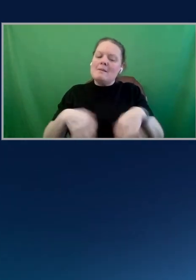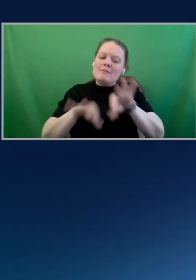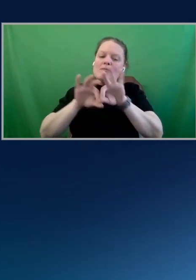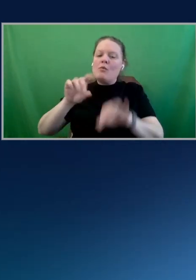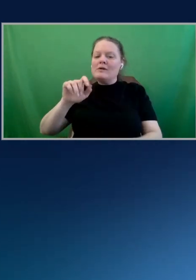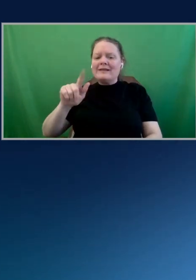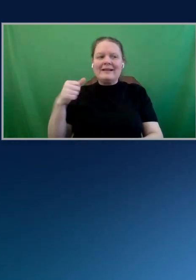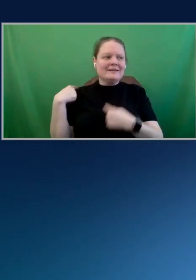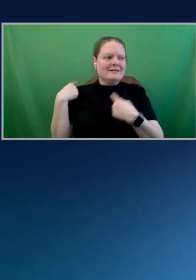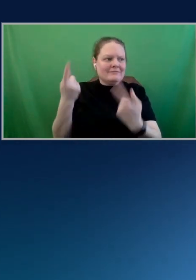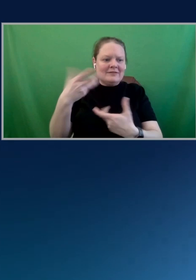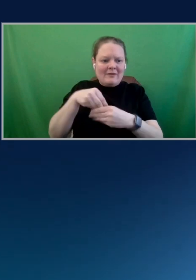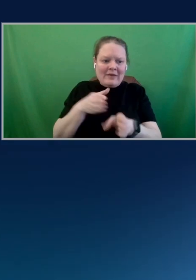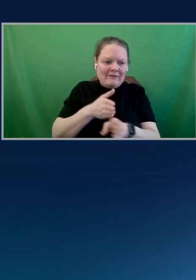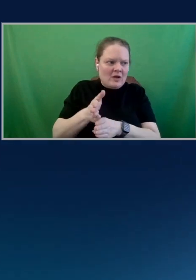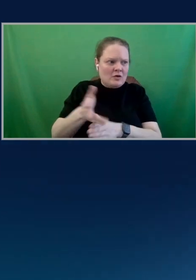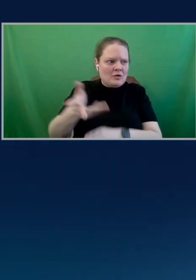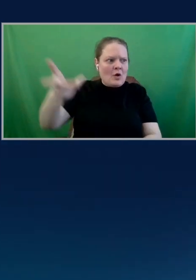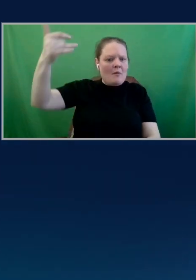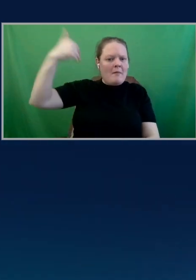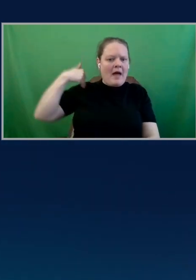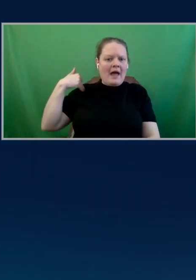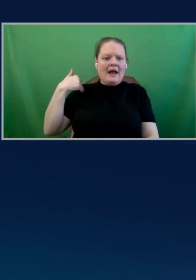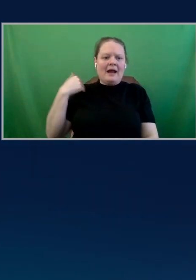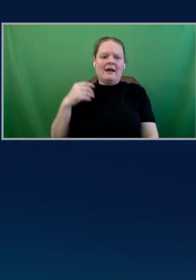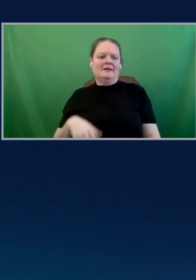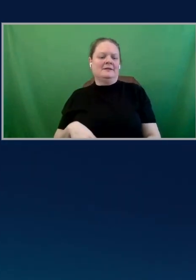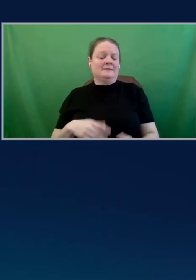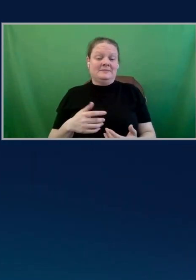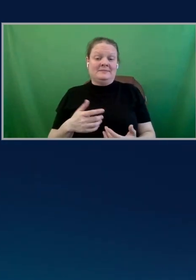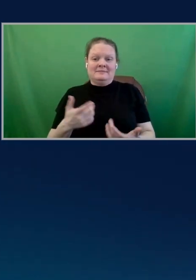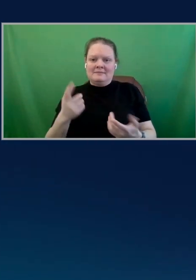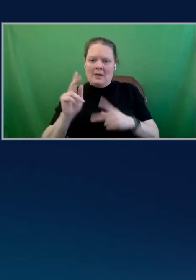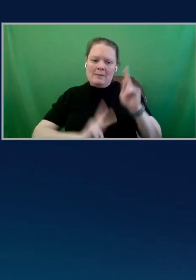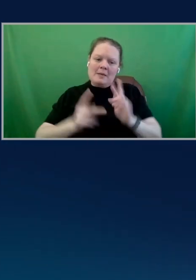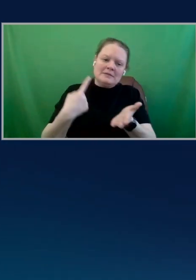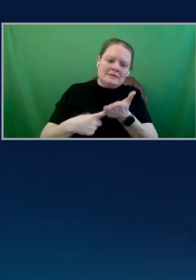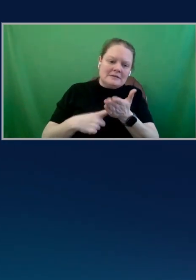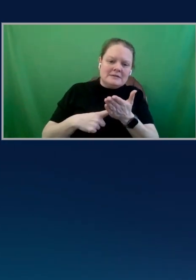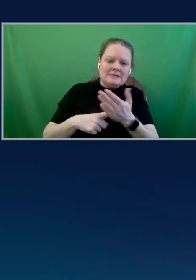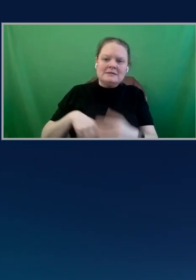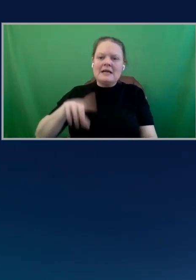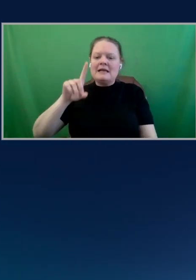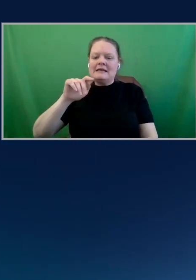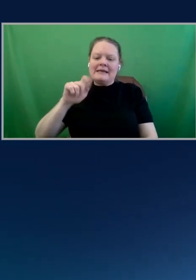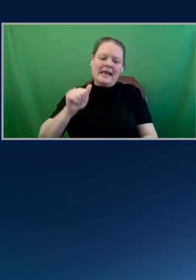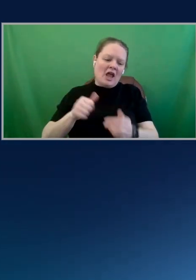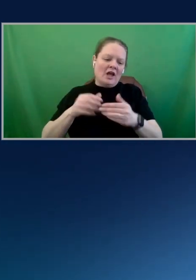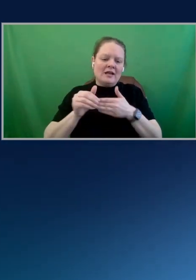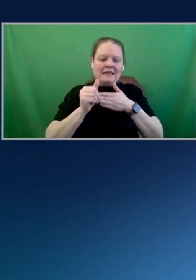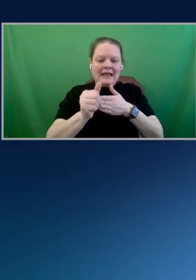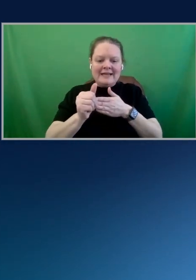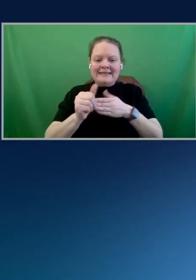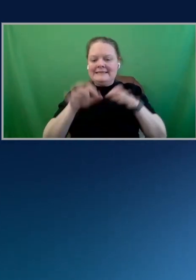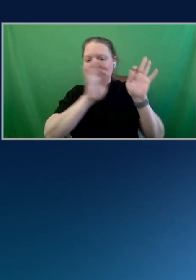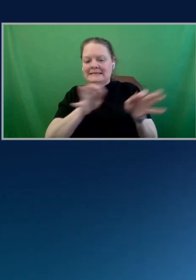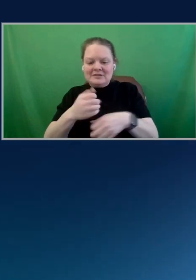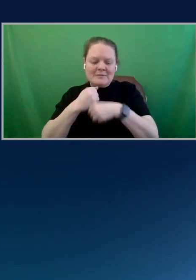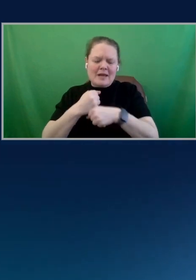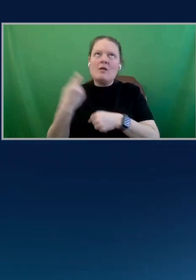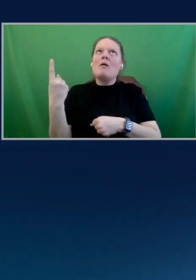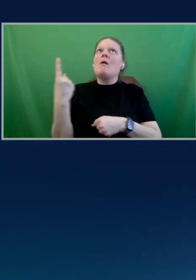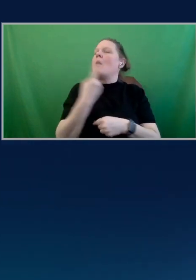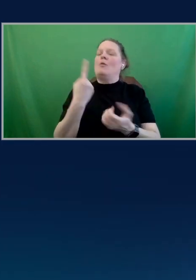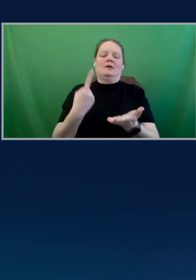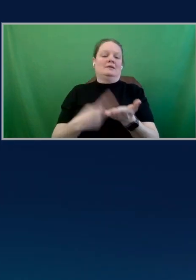go all the way back to the big data Hadoop days, and people are talking about data-driven decision making, and it's always something that we're talking about. The reason